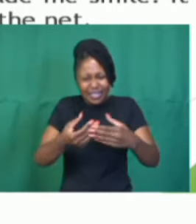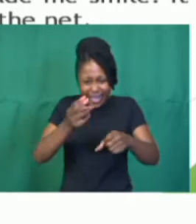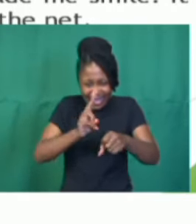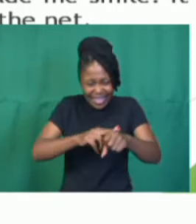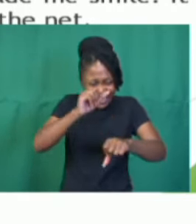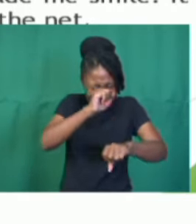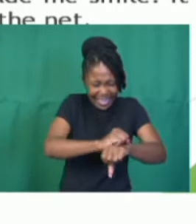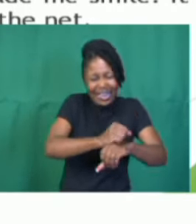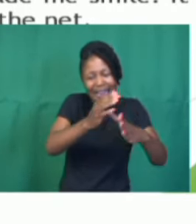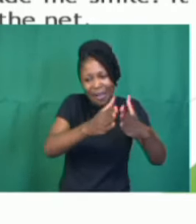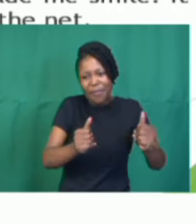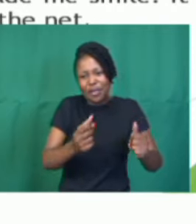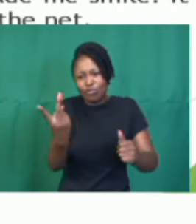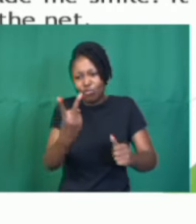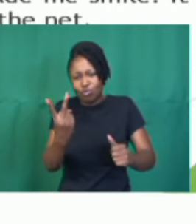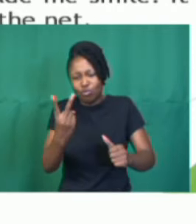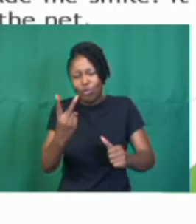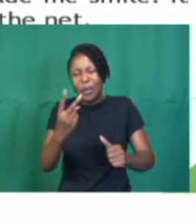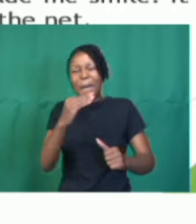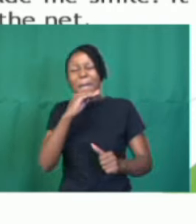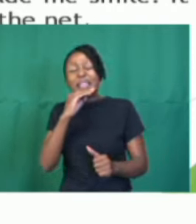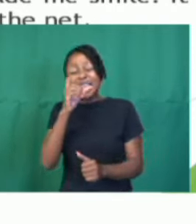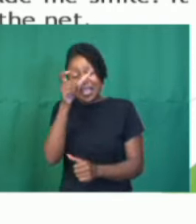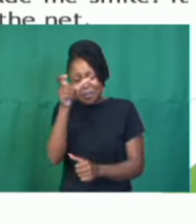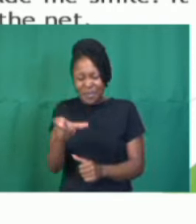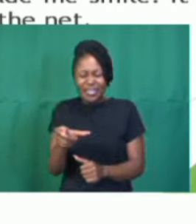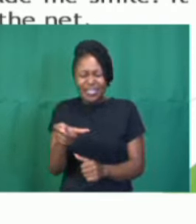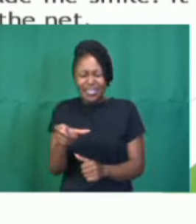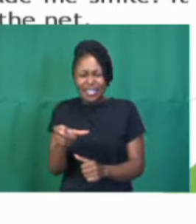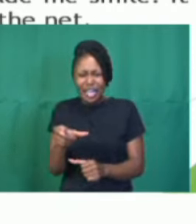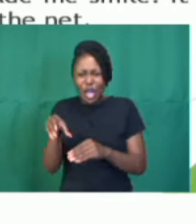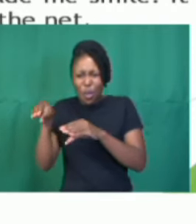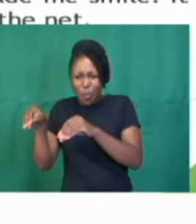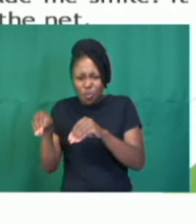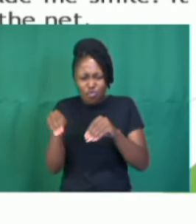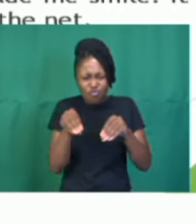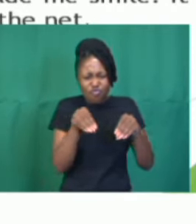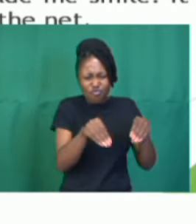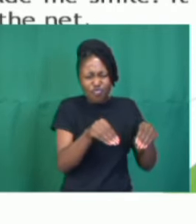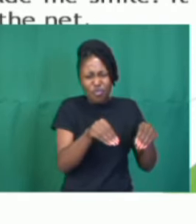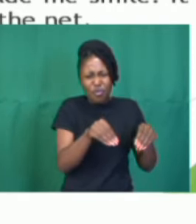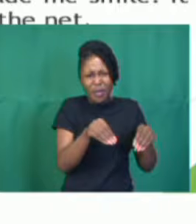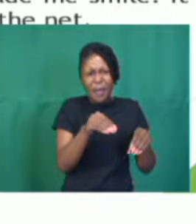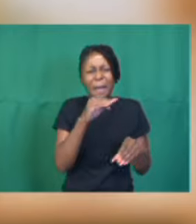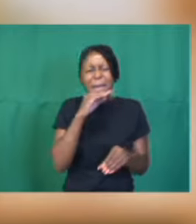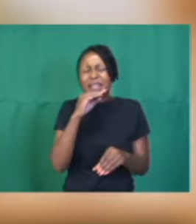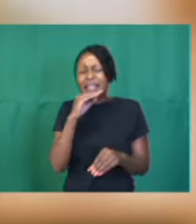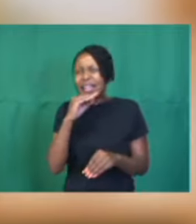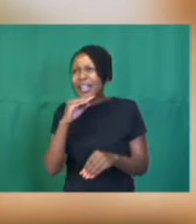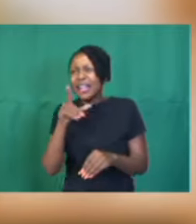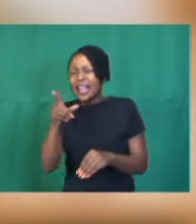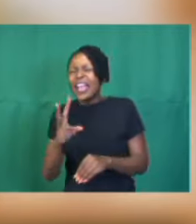So moving fluidly and trying to make it as real as possible. Fluidly, if I may ask,